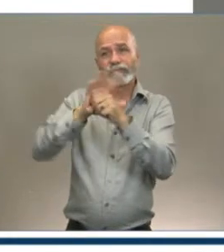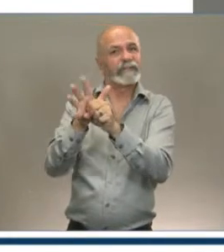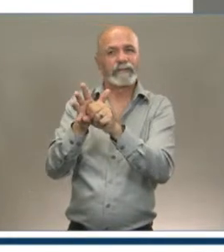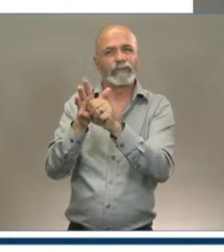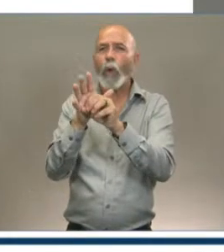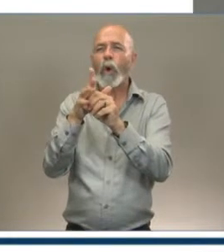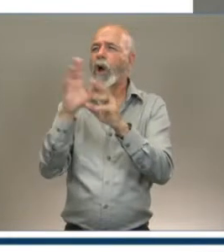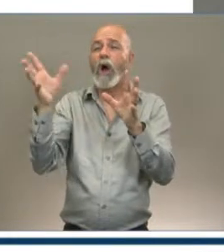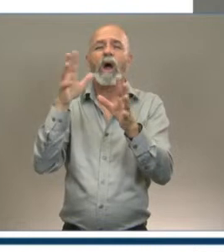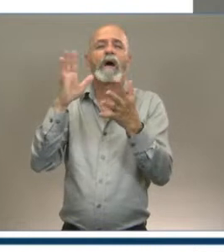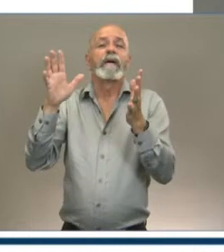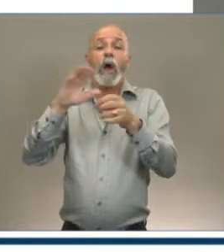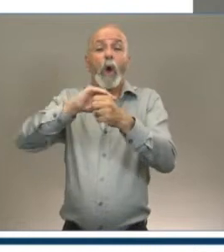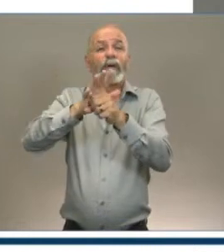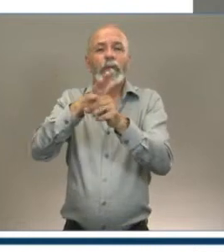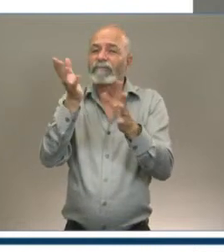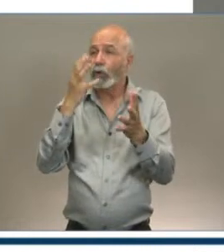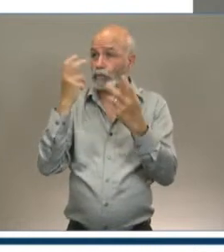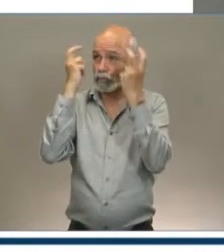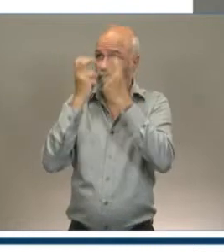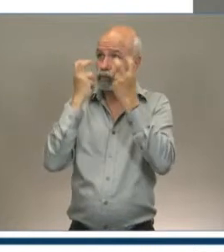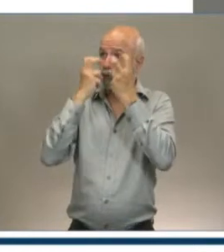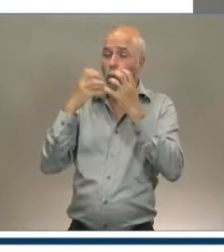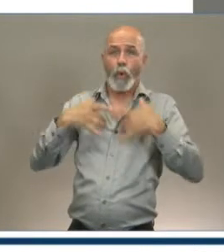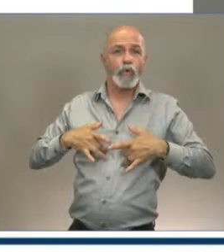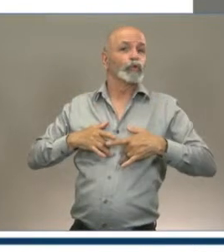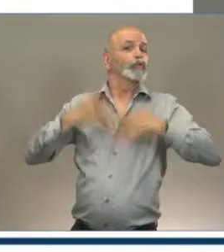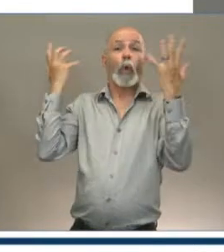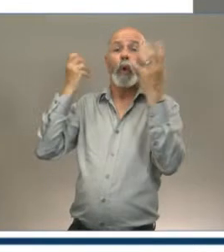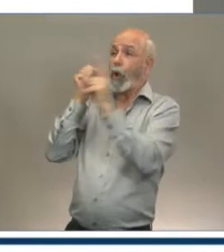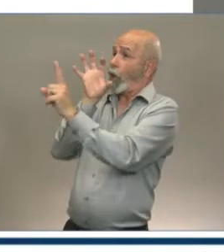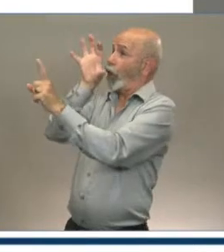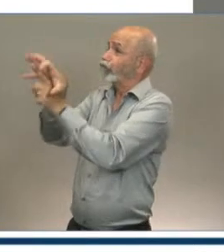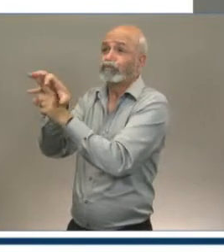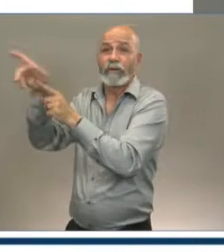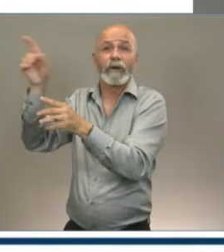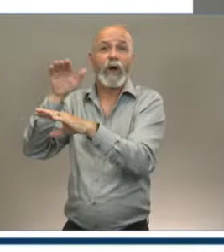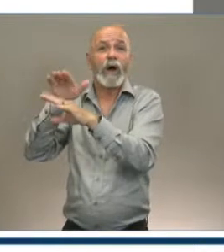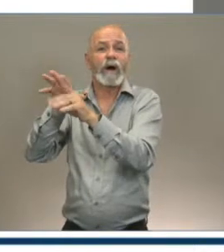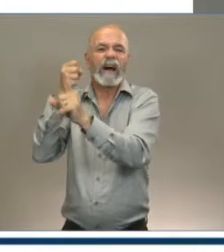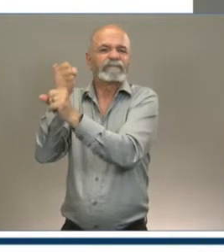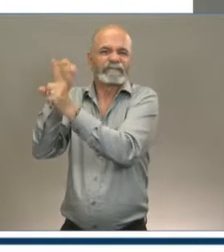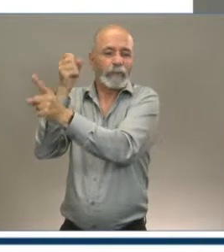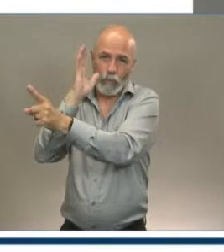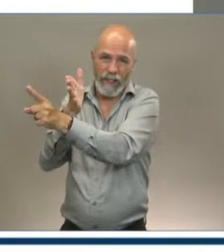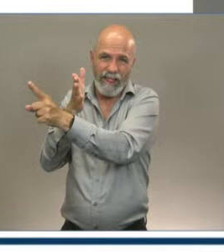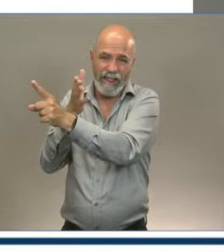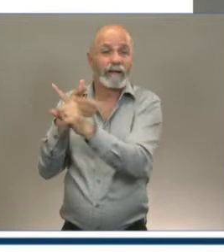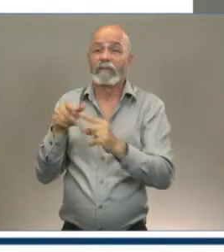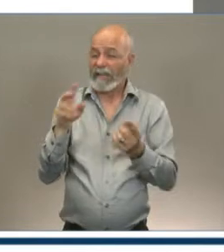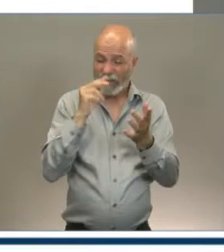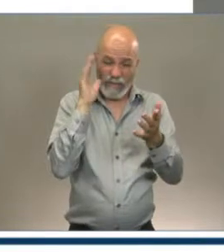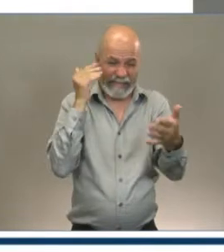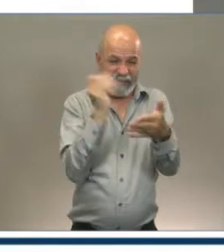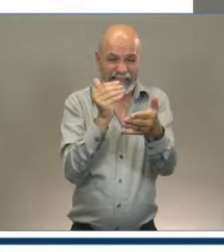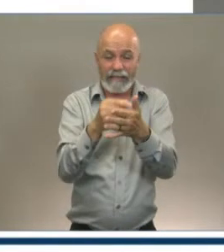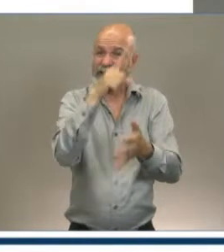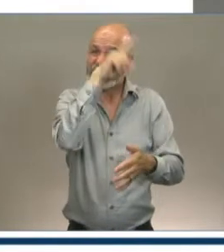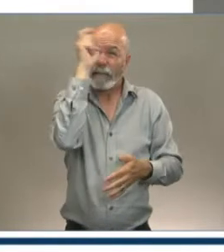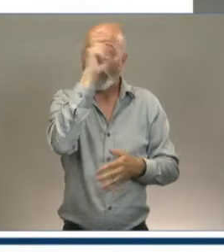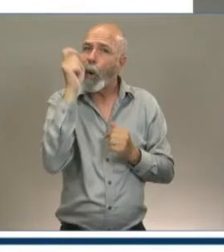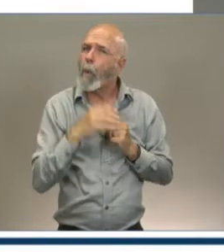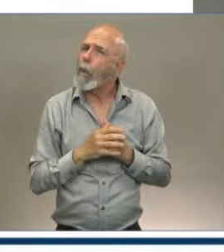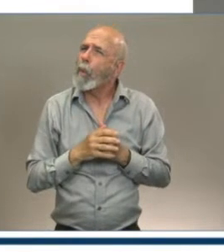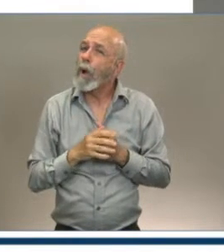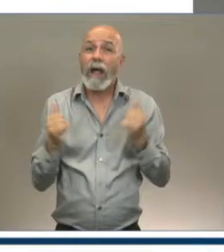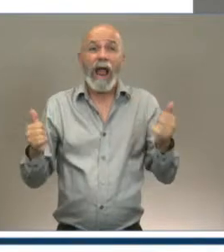traditional kickoff long weekend for spring and summer is just a few days away. This Victoria Day weekend will be very different than the